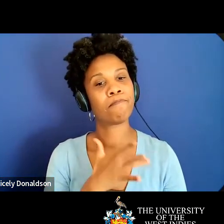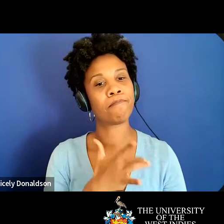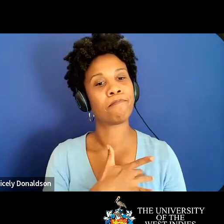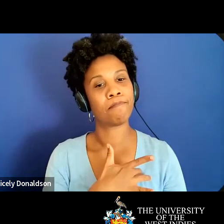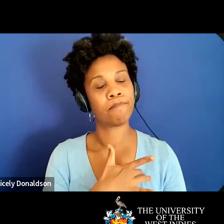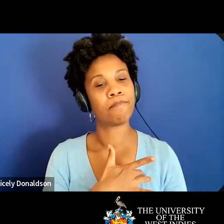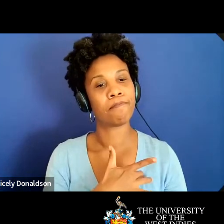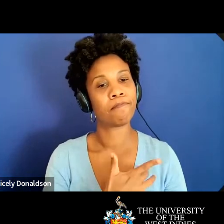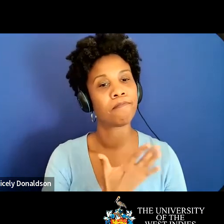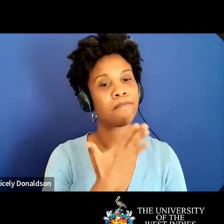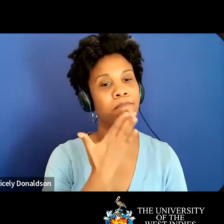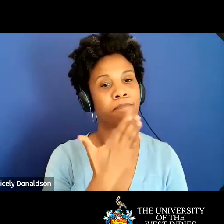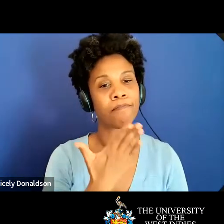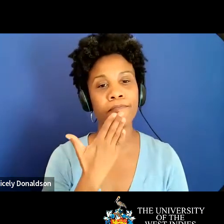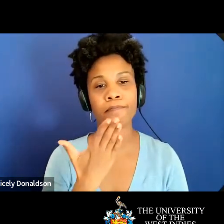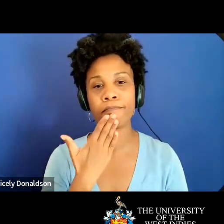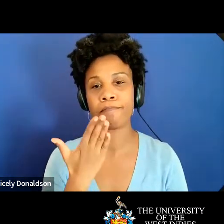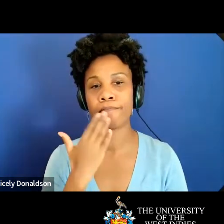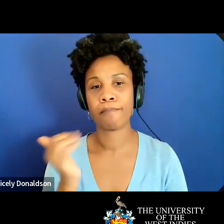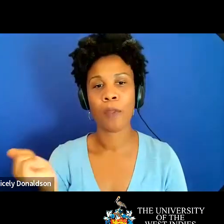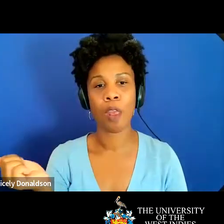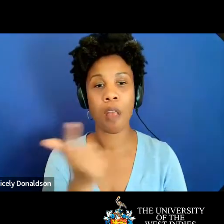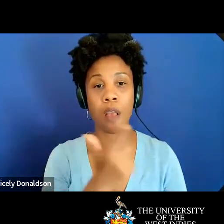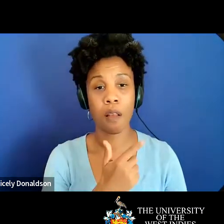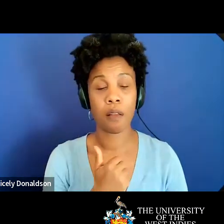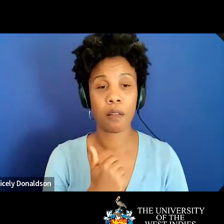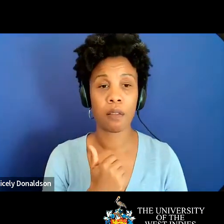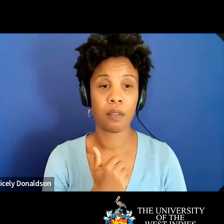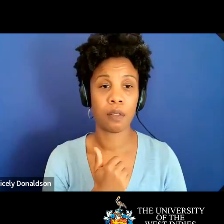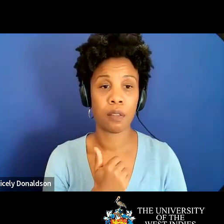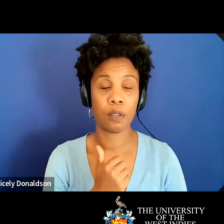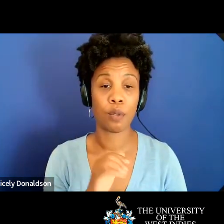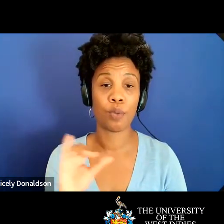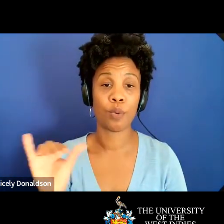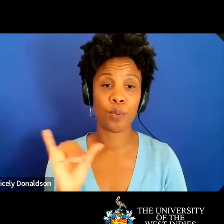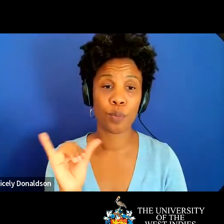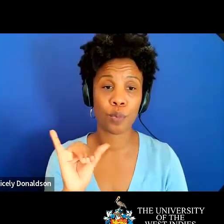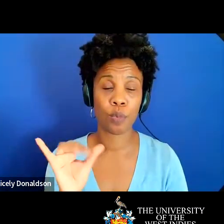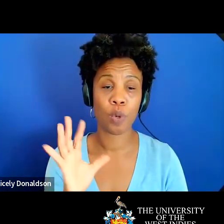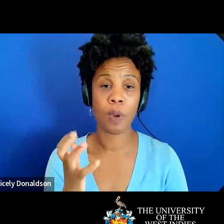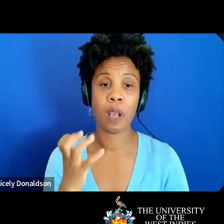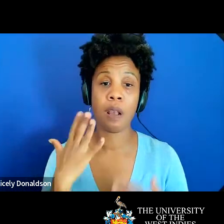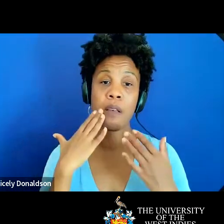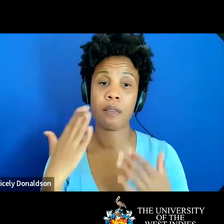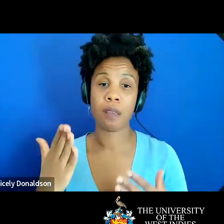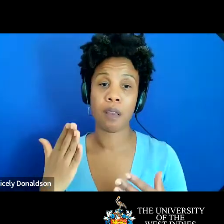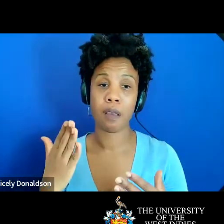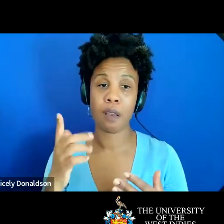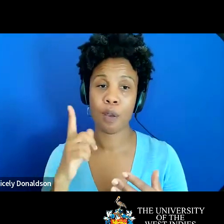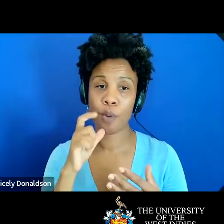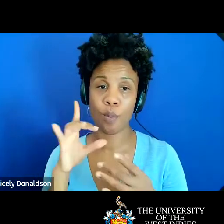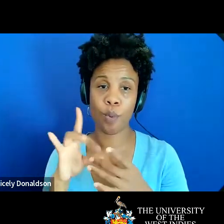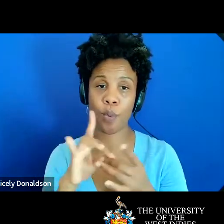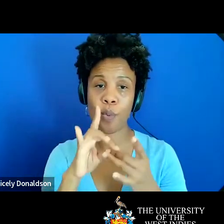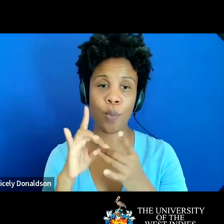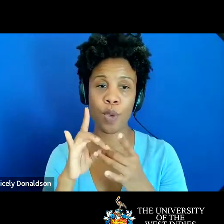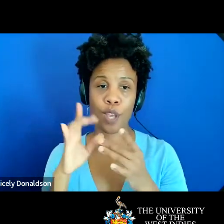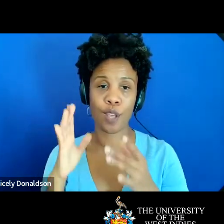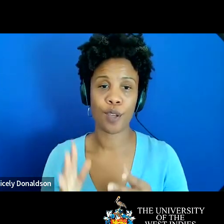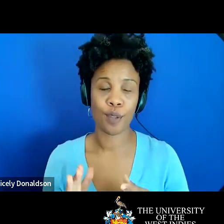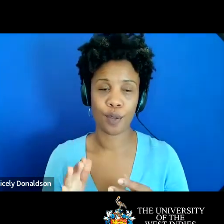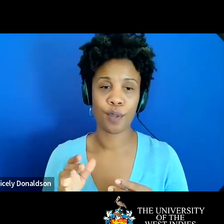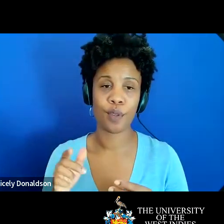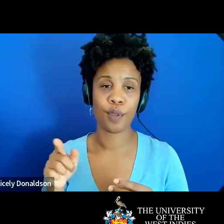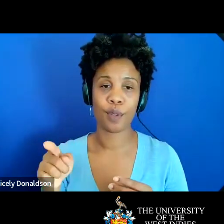all individuals, and most definitely, so thank you very much, Madam Coordinator, for reminding me